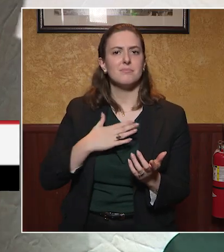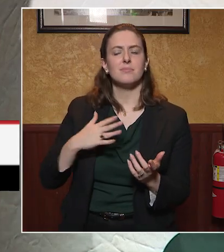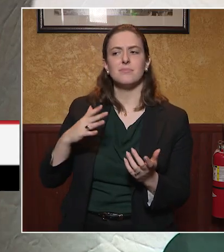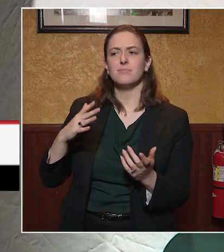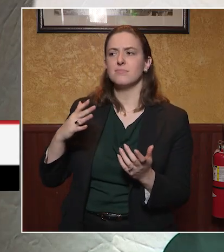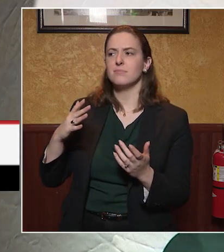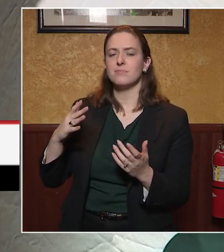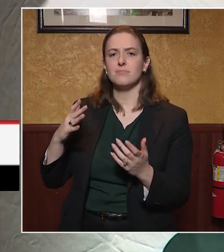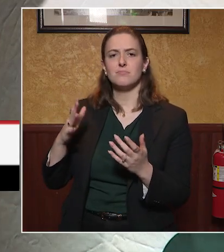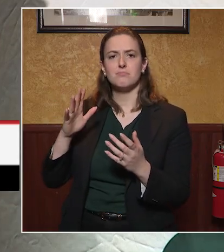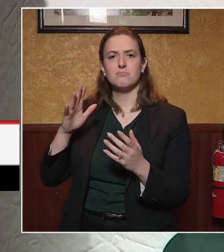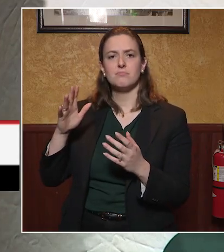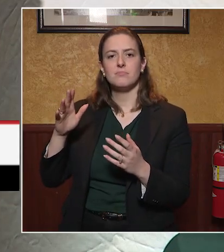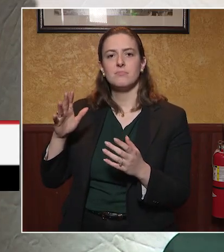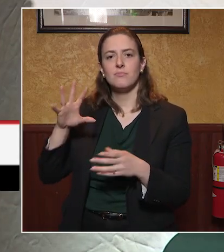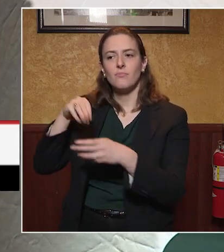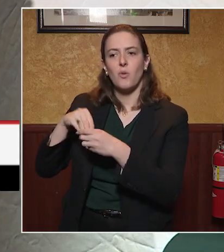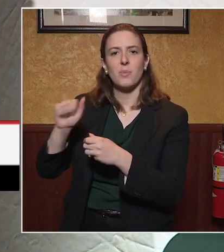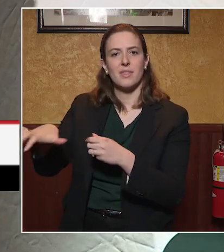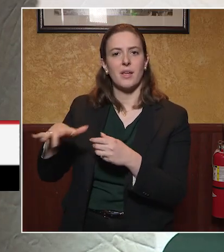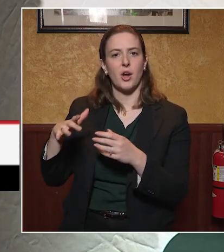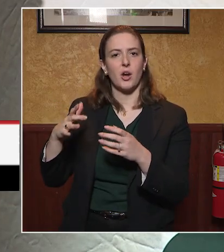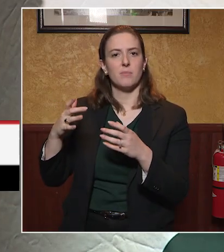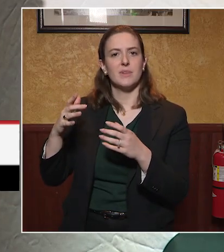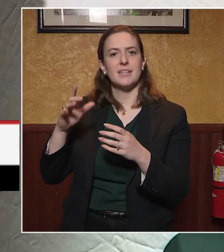to the team at the Downtown DC Foundation.